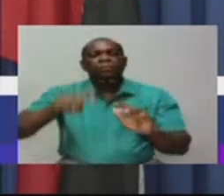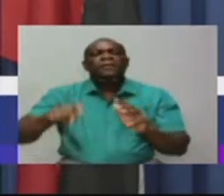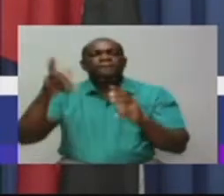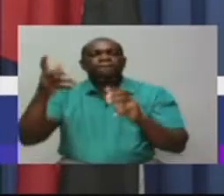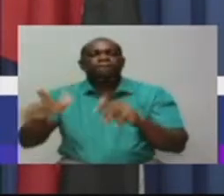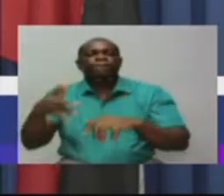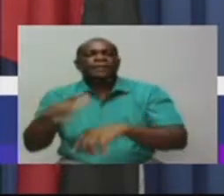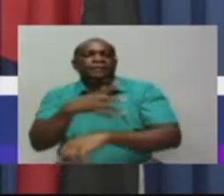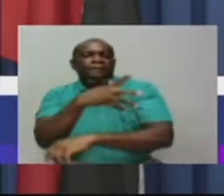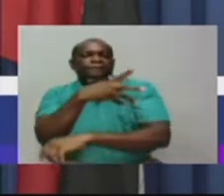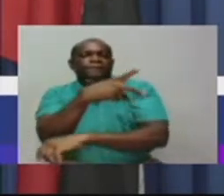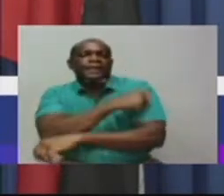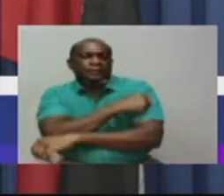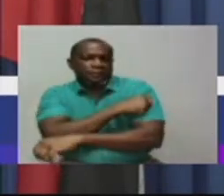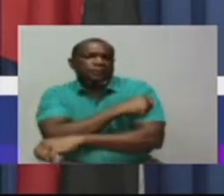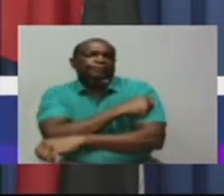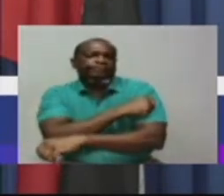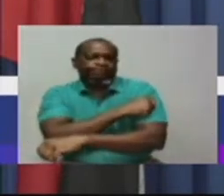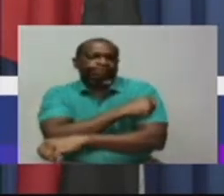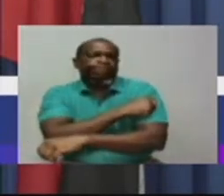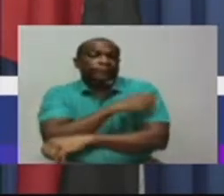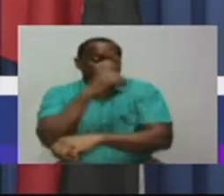have to be vaccinated.